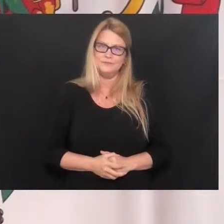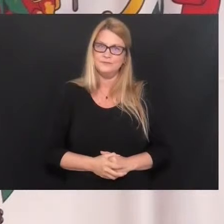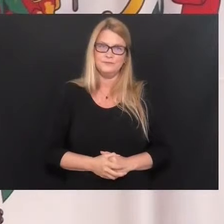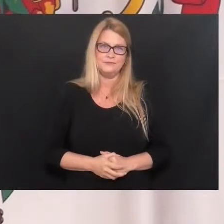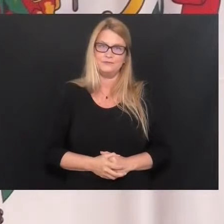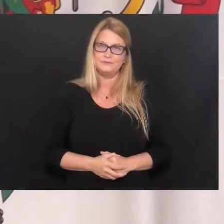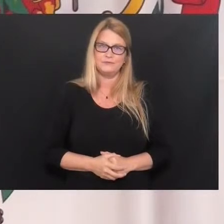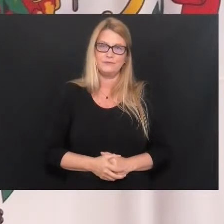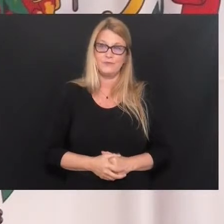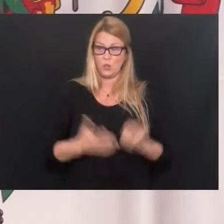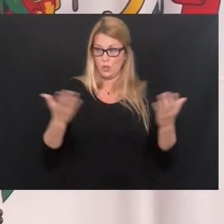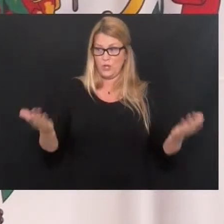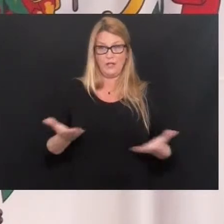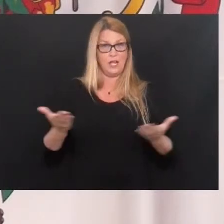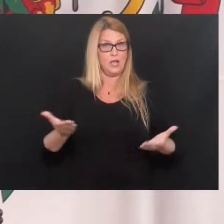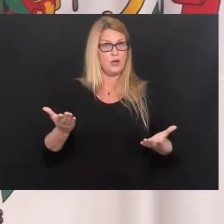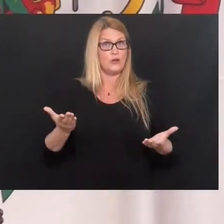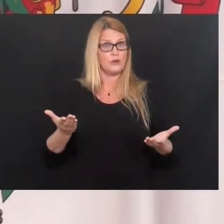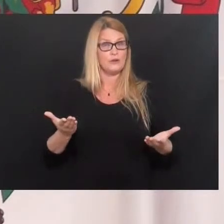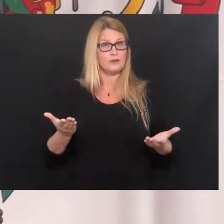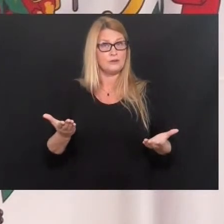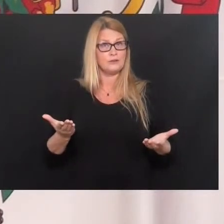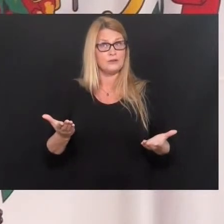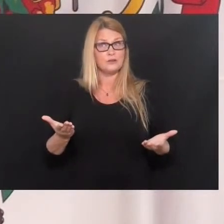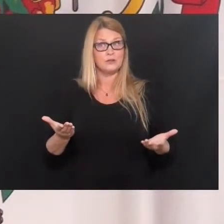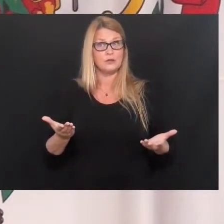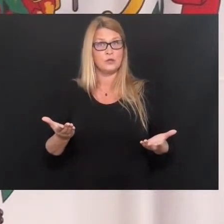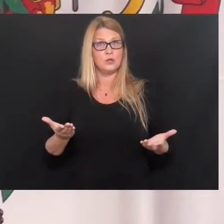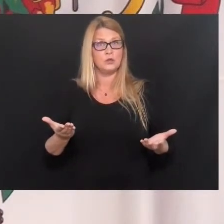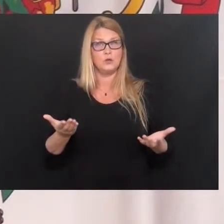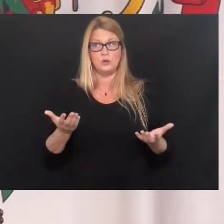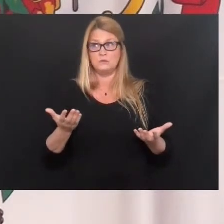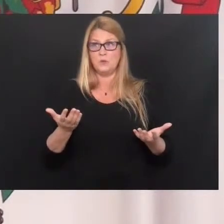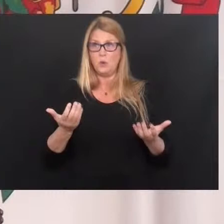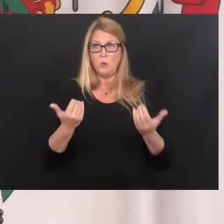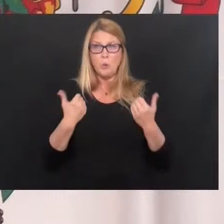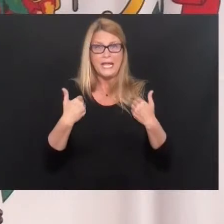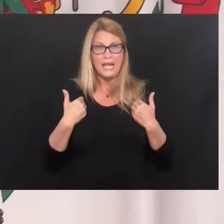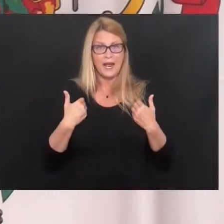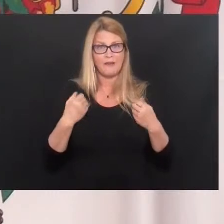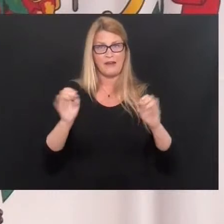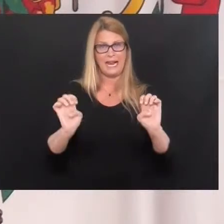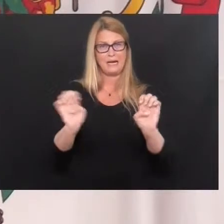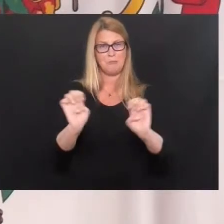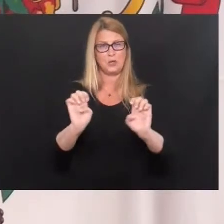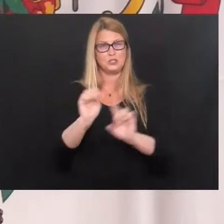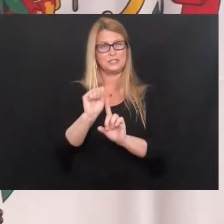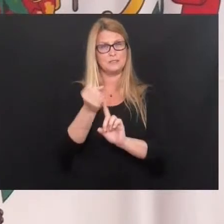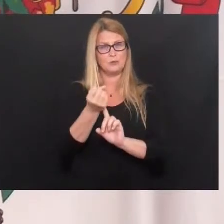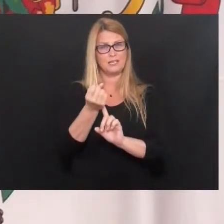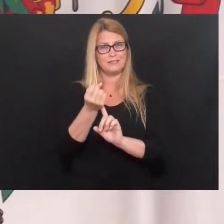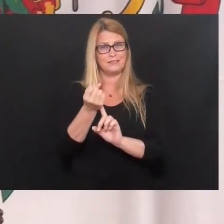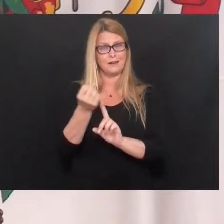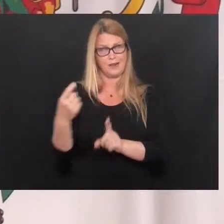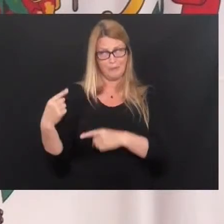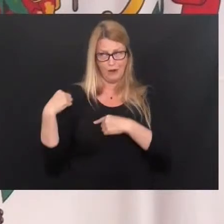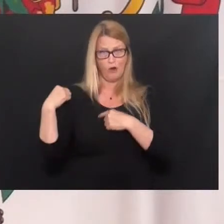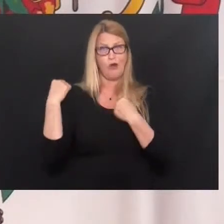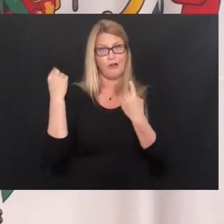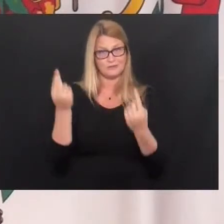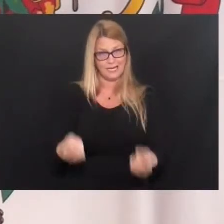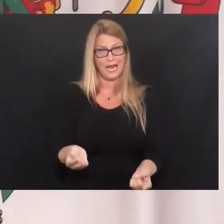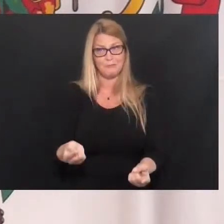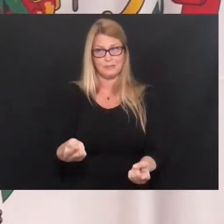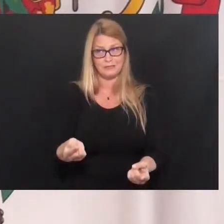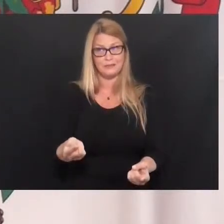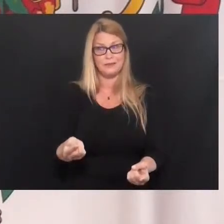We're in a real emergency situation, and we've been in it for a long time. I mean, for crying out